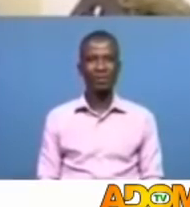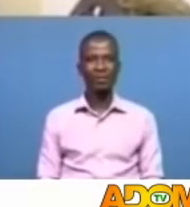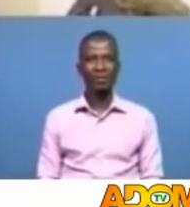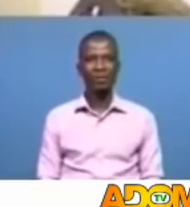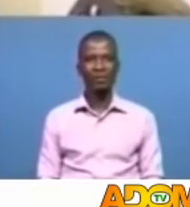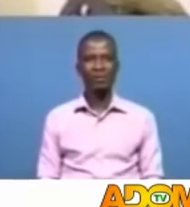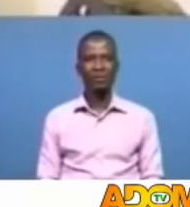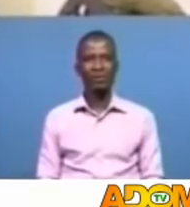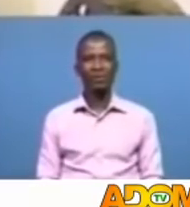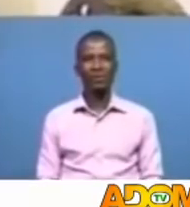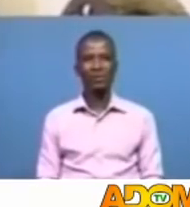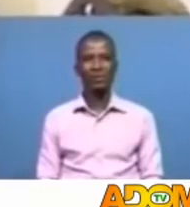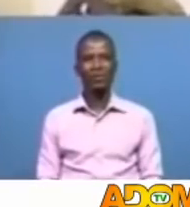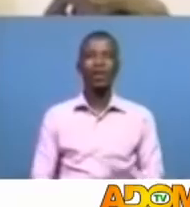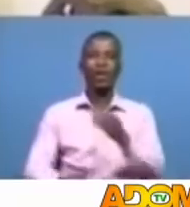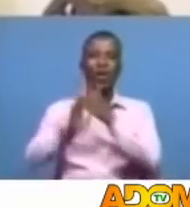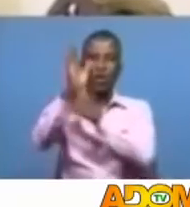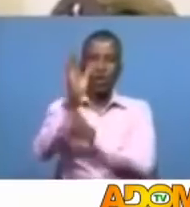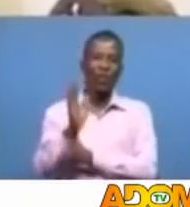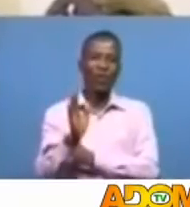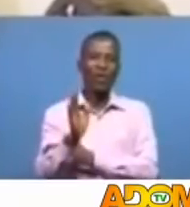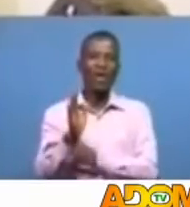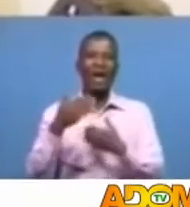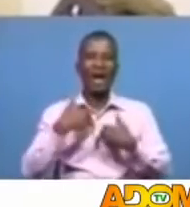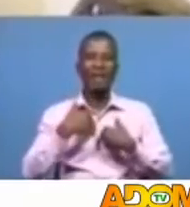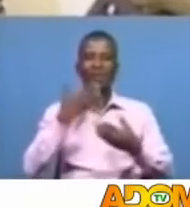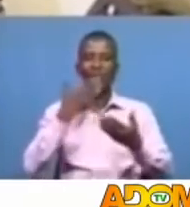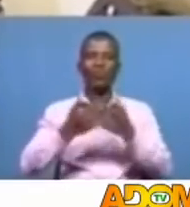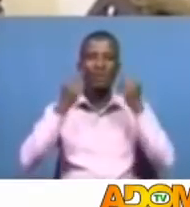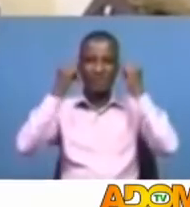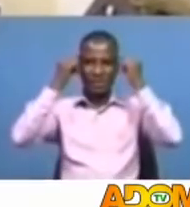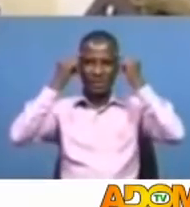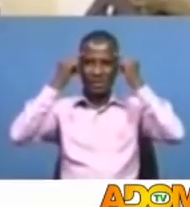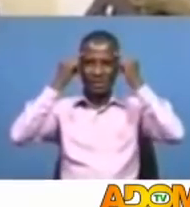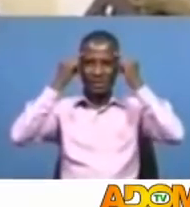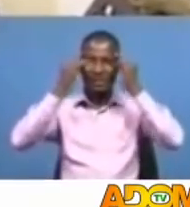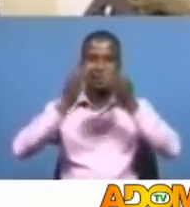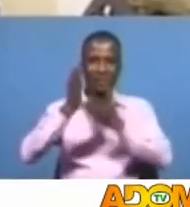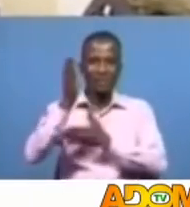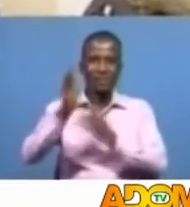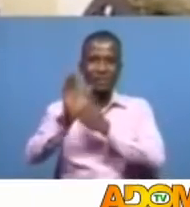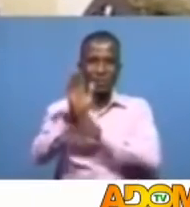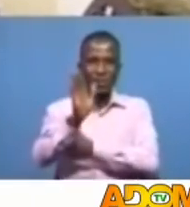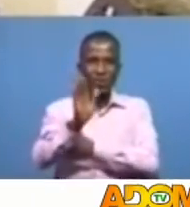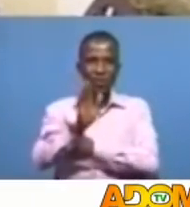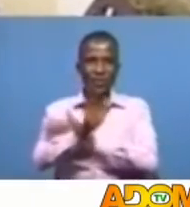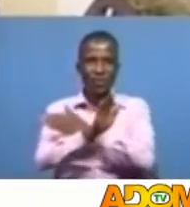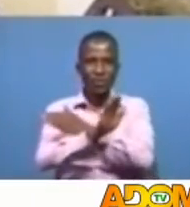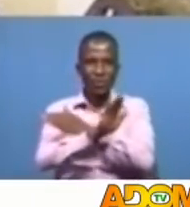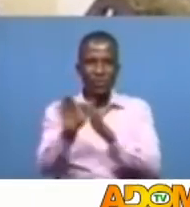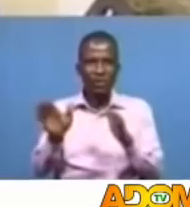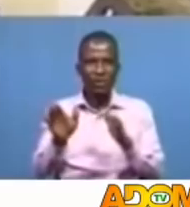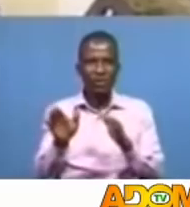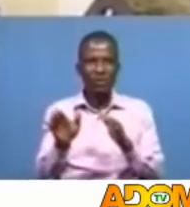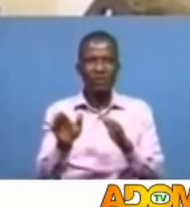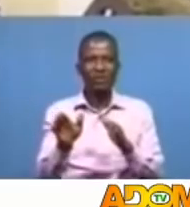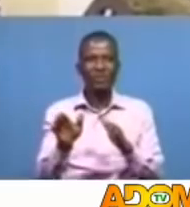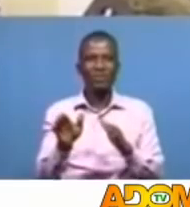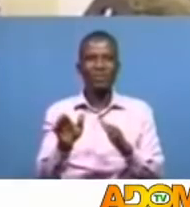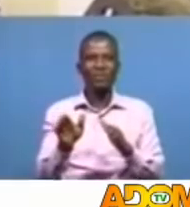that God is a God of conscience, and God does not